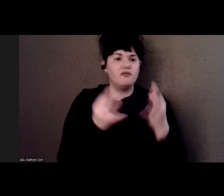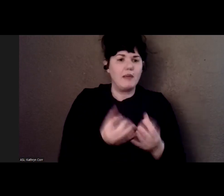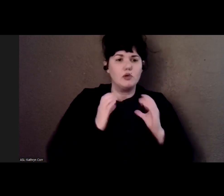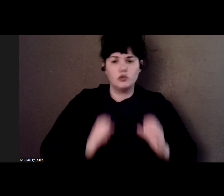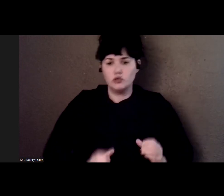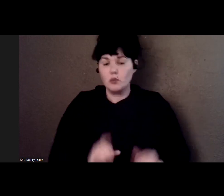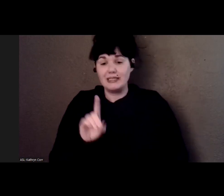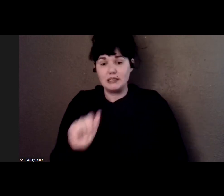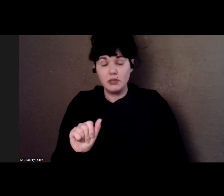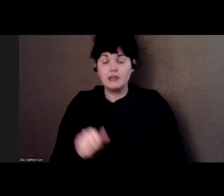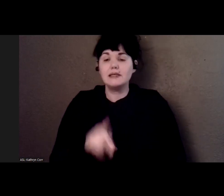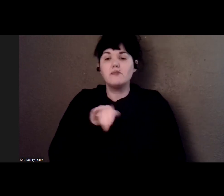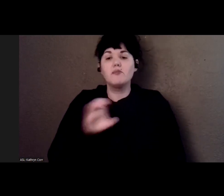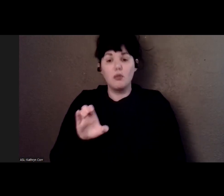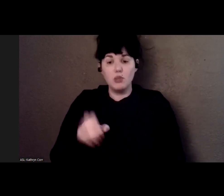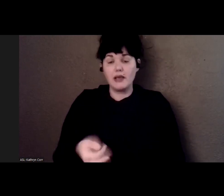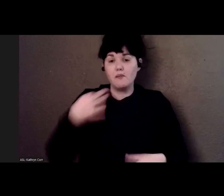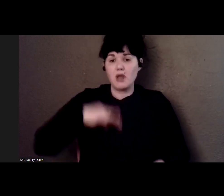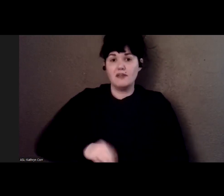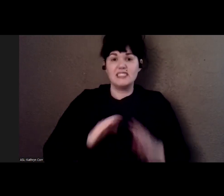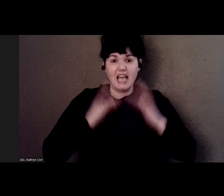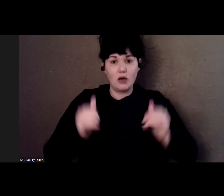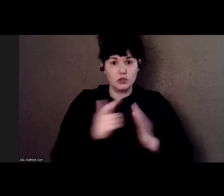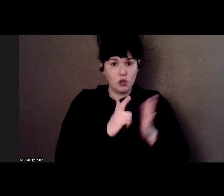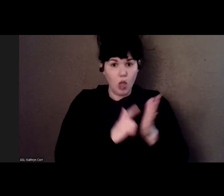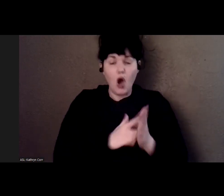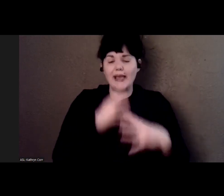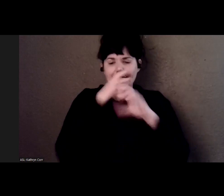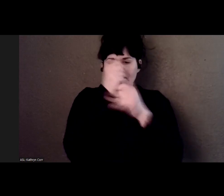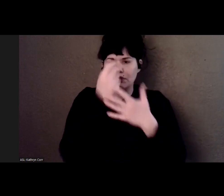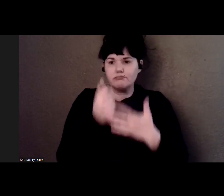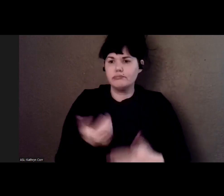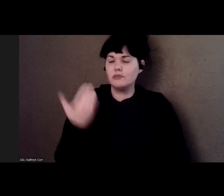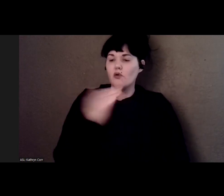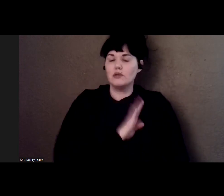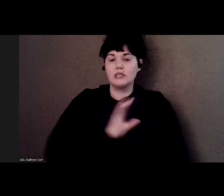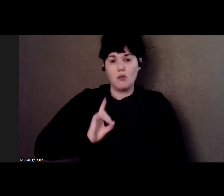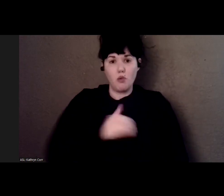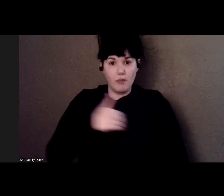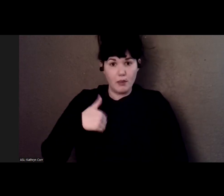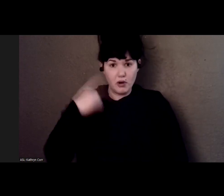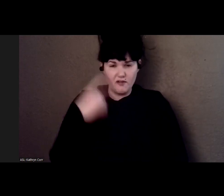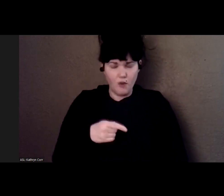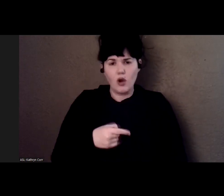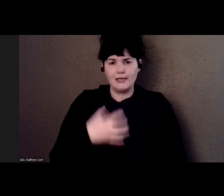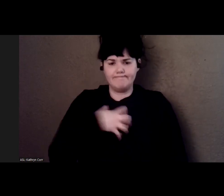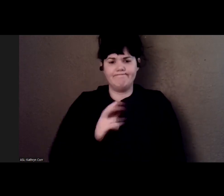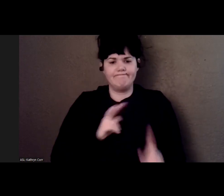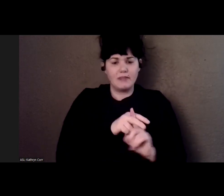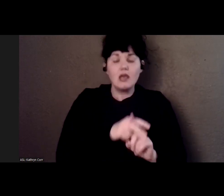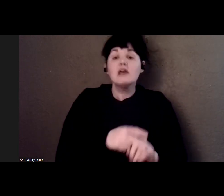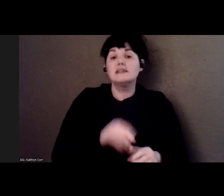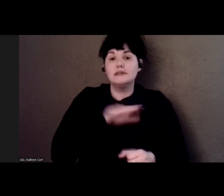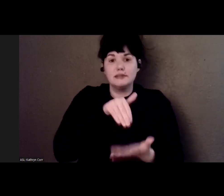and housing law and expungement. She is a past board member for a dispute resolution center and volunteer for a domestic violence